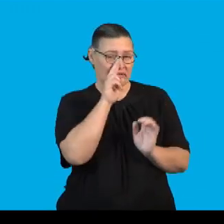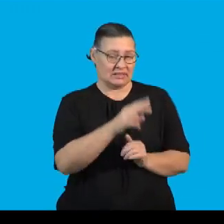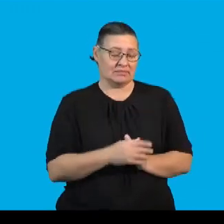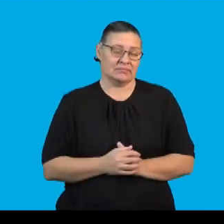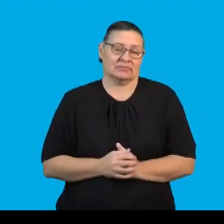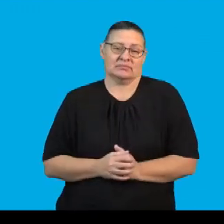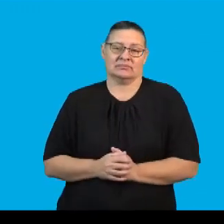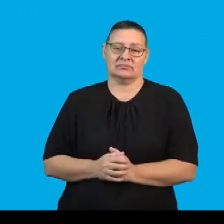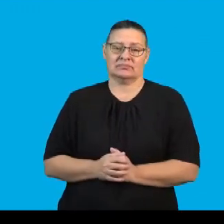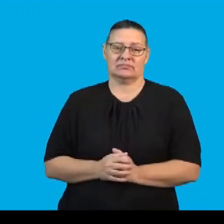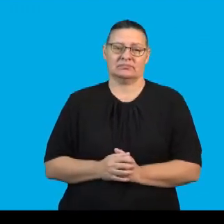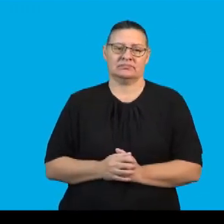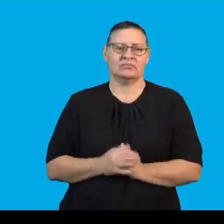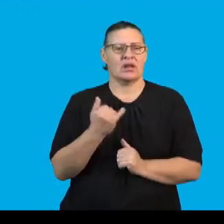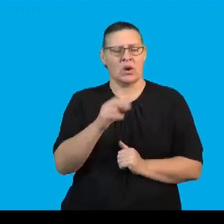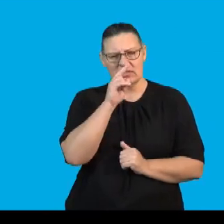graphs.